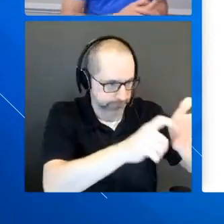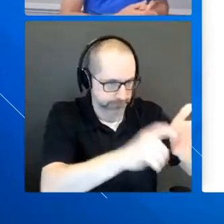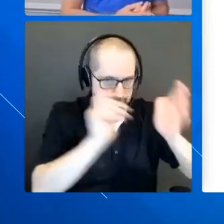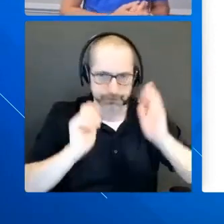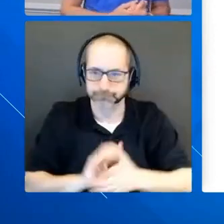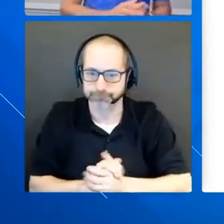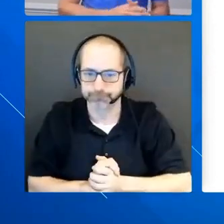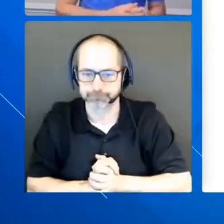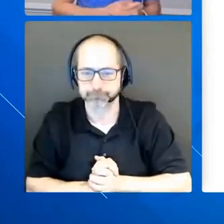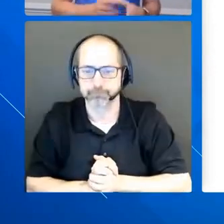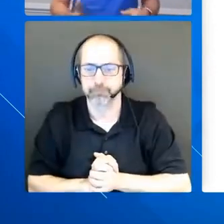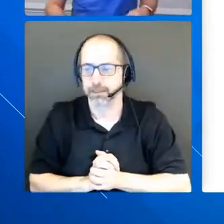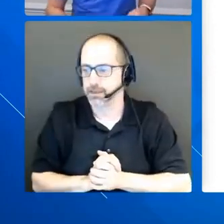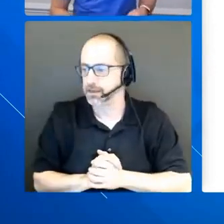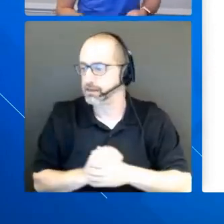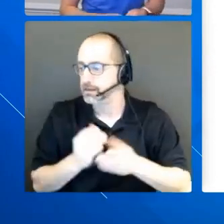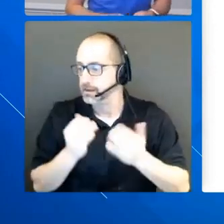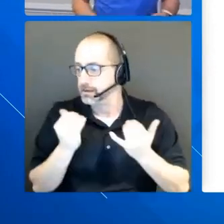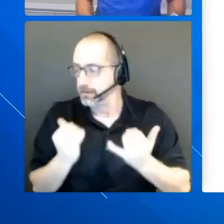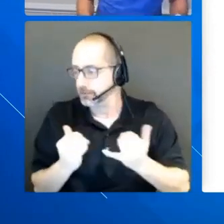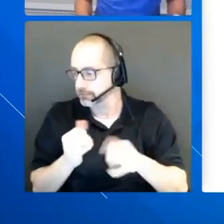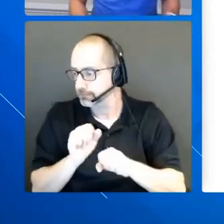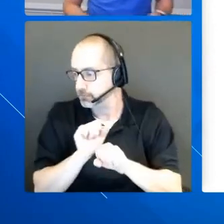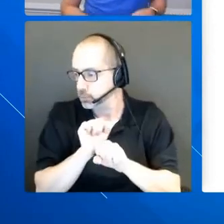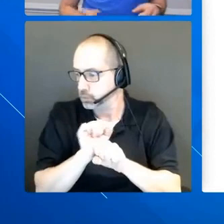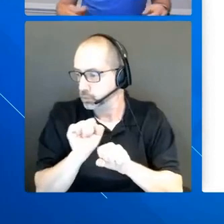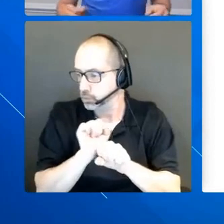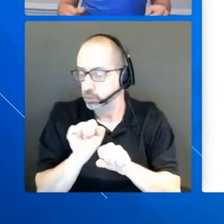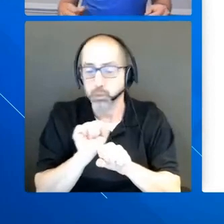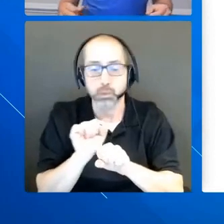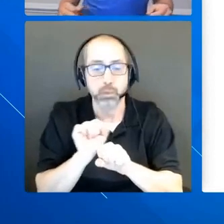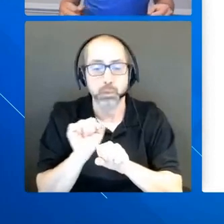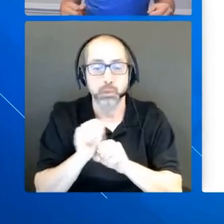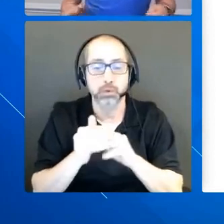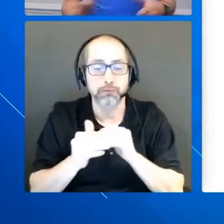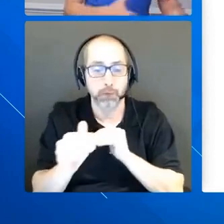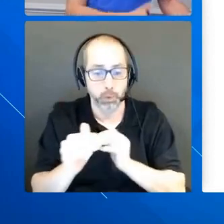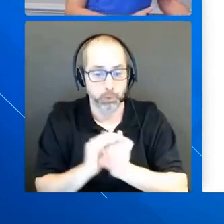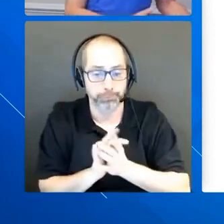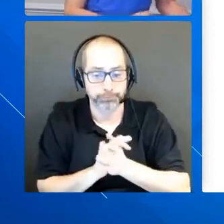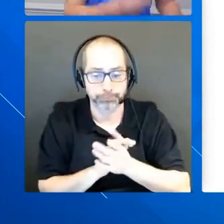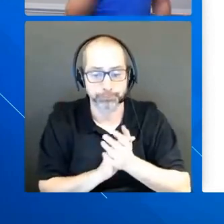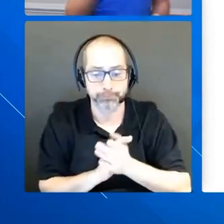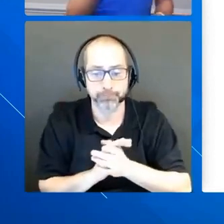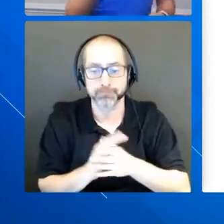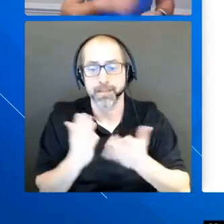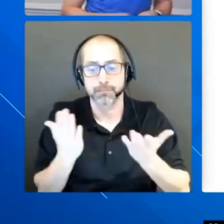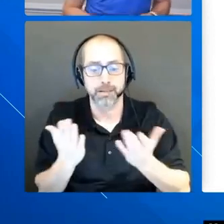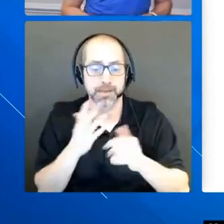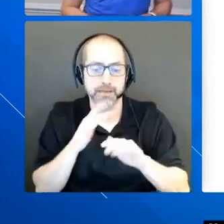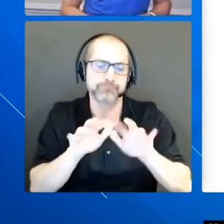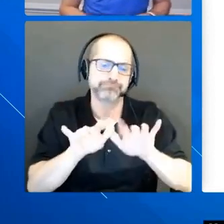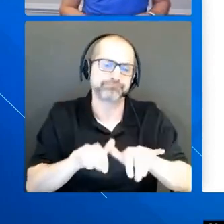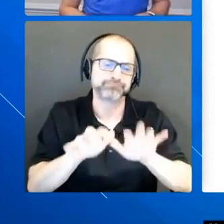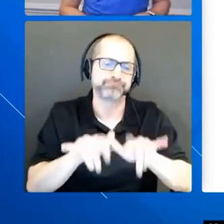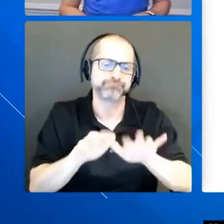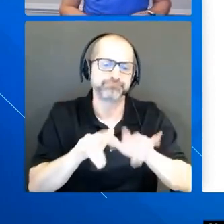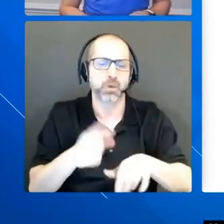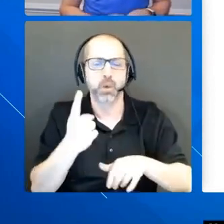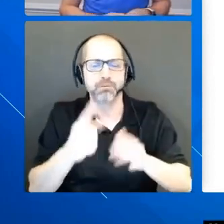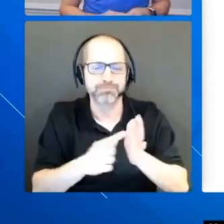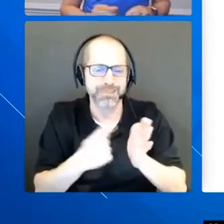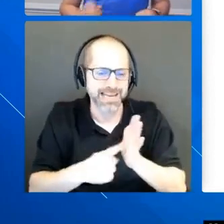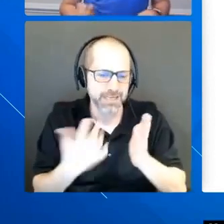So here we are in a workflow, okay? I'm a couple pages in, I'm 2 pages in, let's say, right?